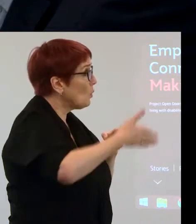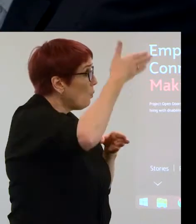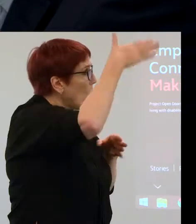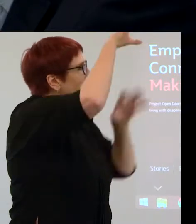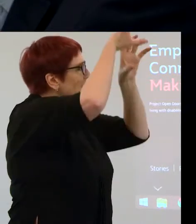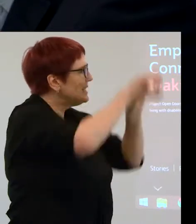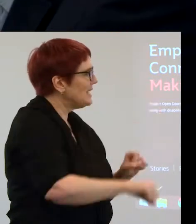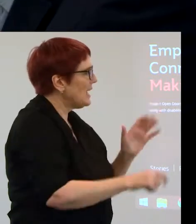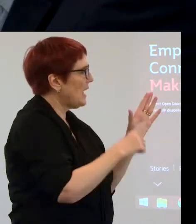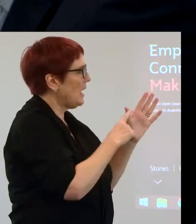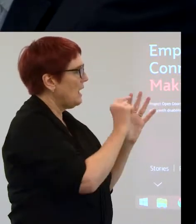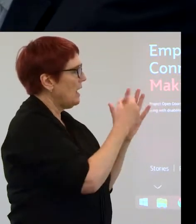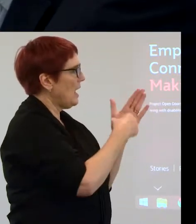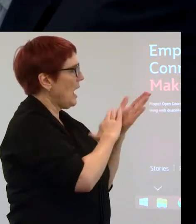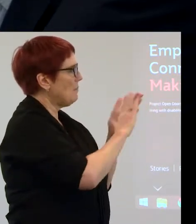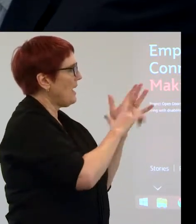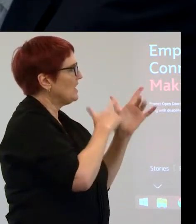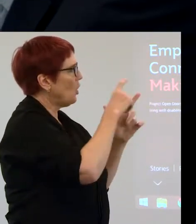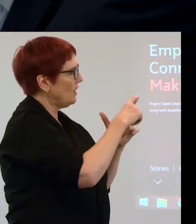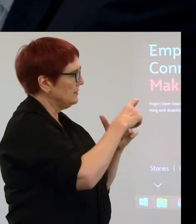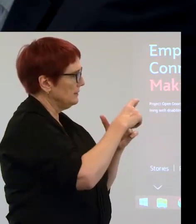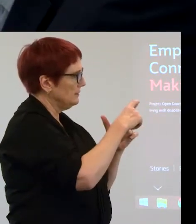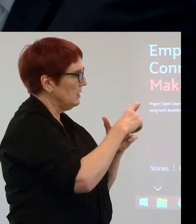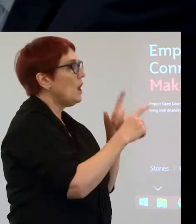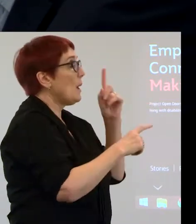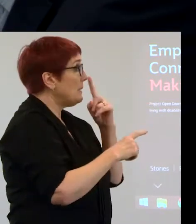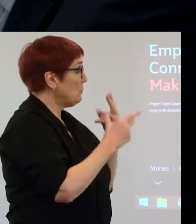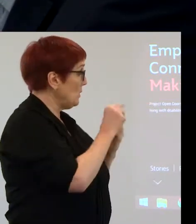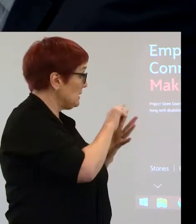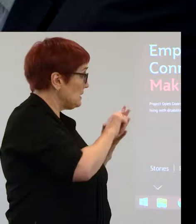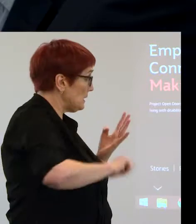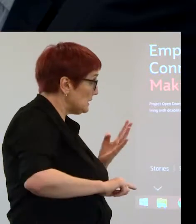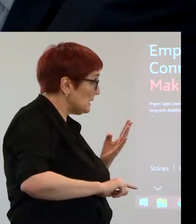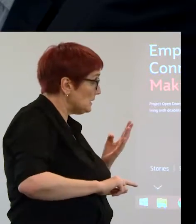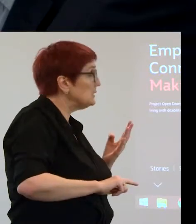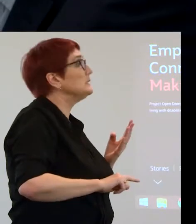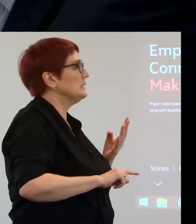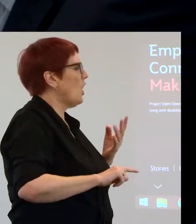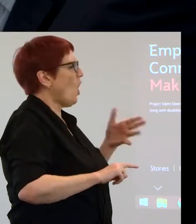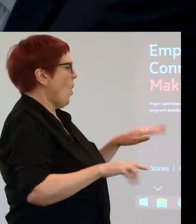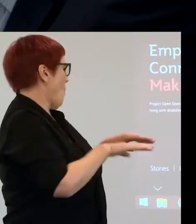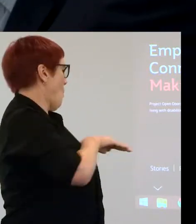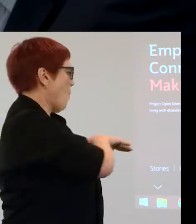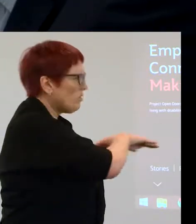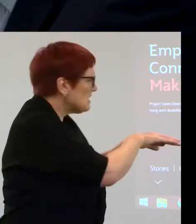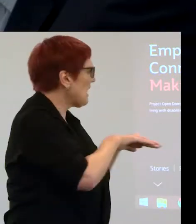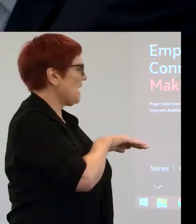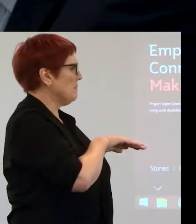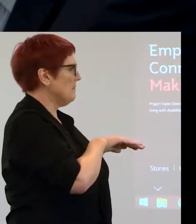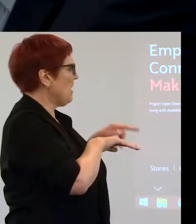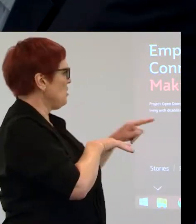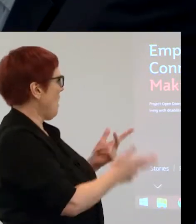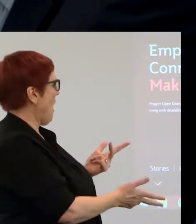of apartheid. The apartheid that people with disabilities are homogenous and are other.